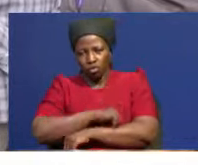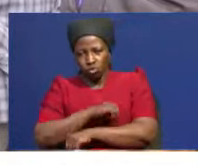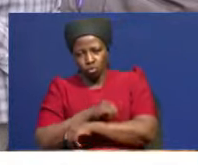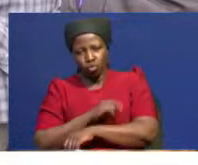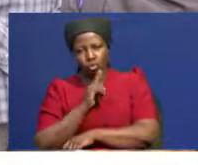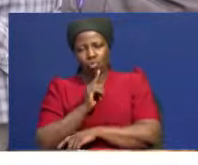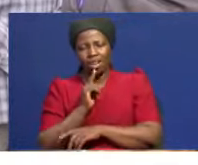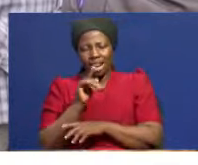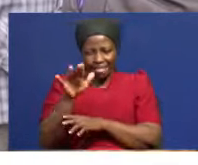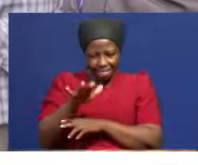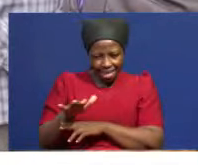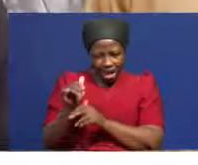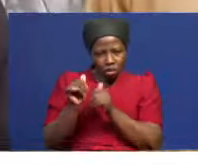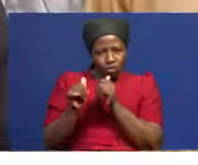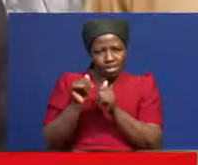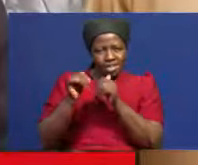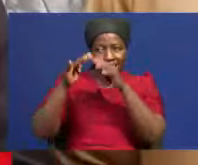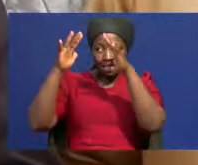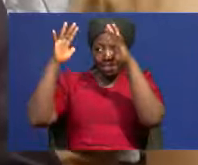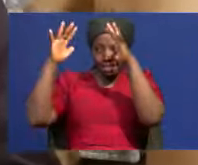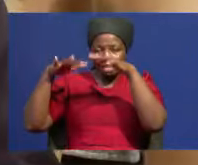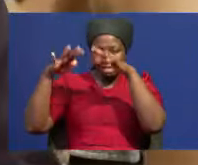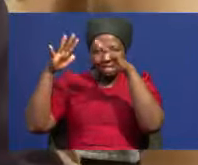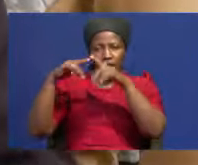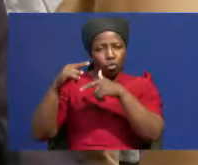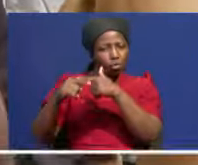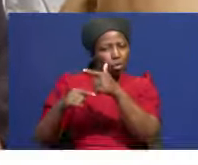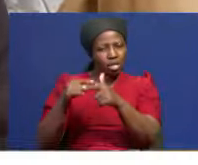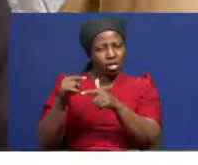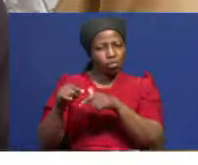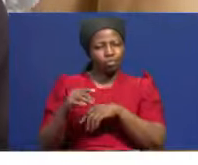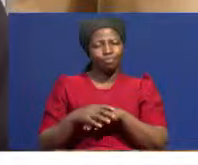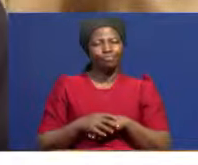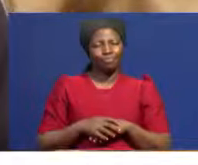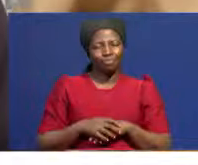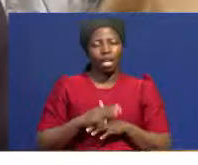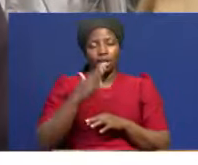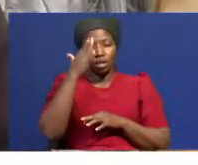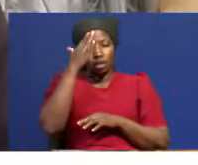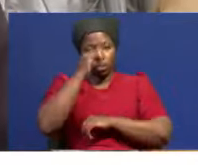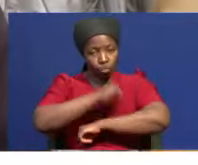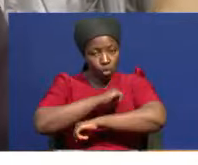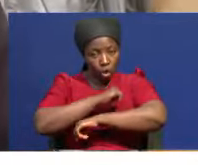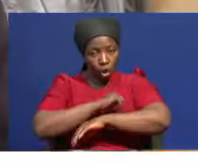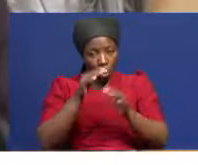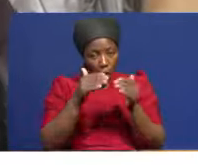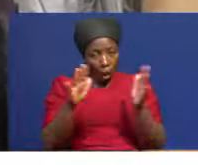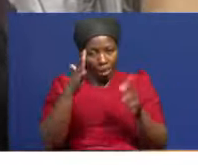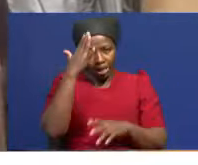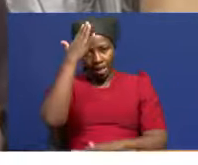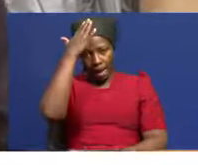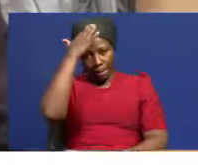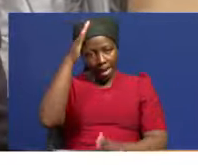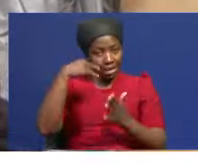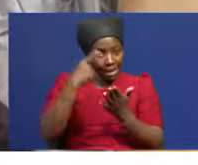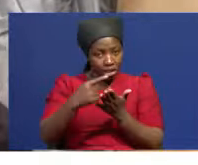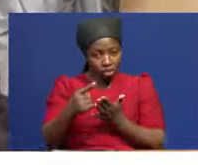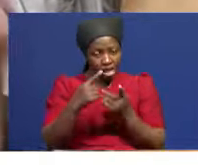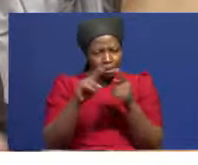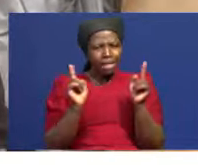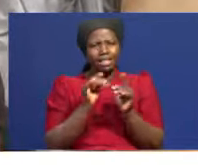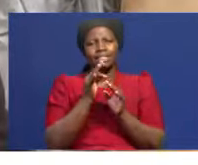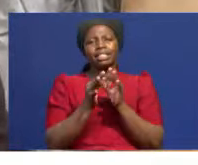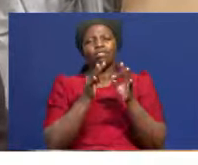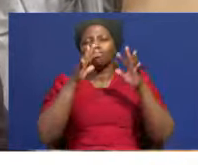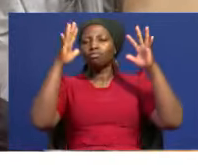still receiving heavy rainfall. Shule inafunguliwa Jumatatu inayokuja. Lakini bado mvua ikizidi kunyesha pia